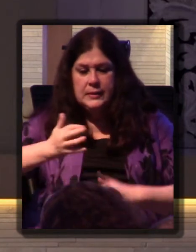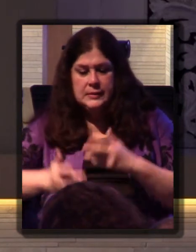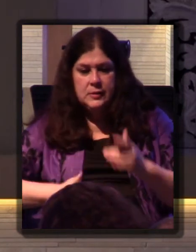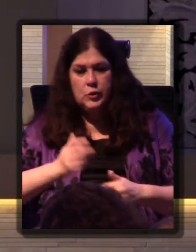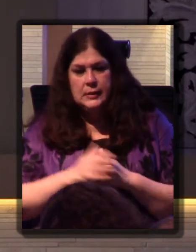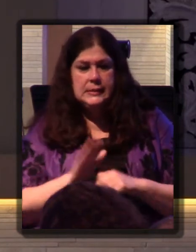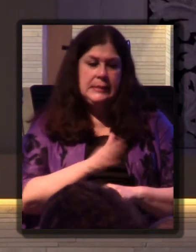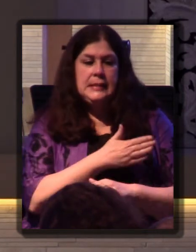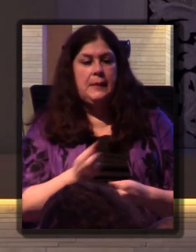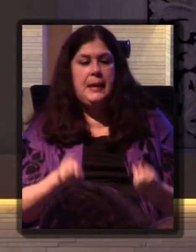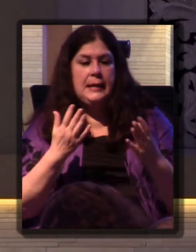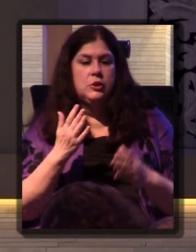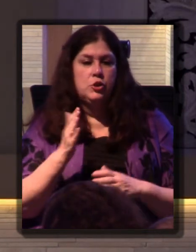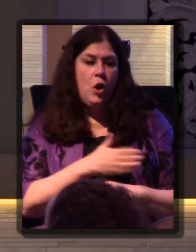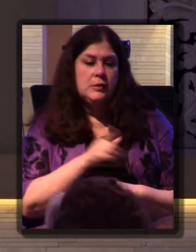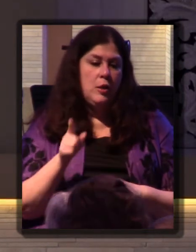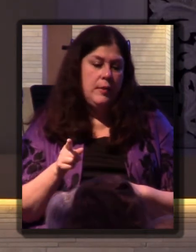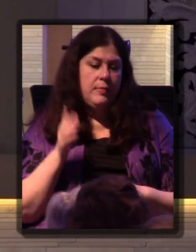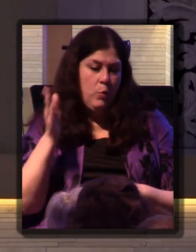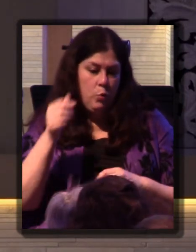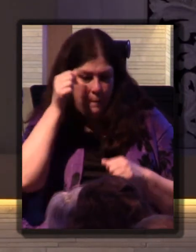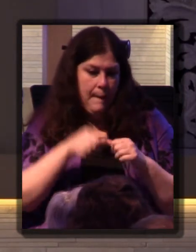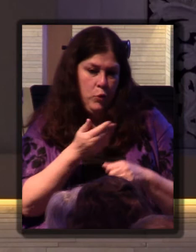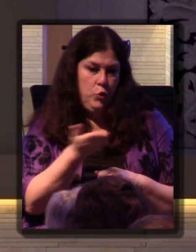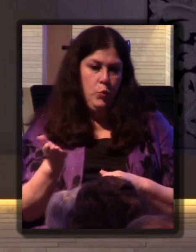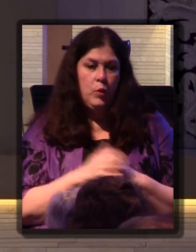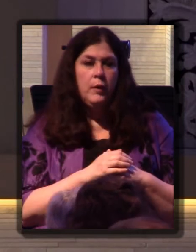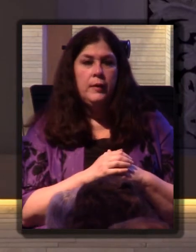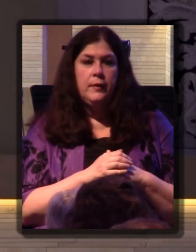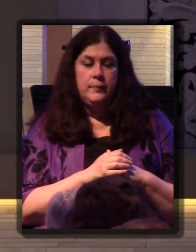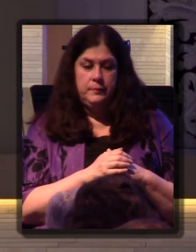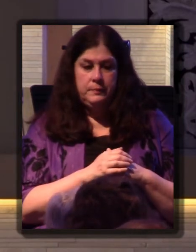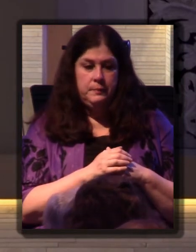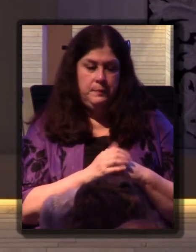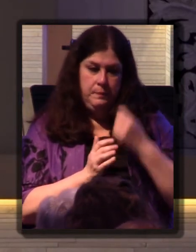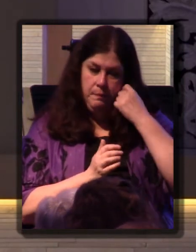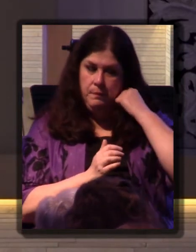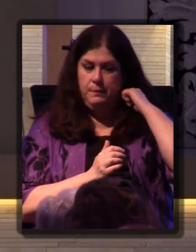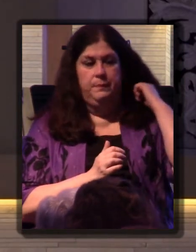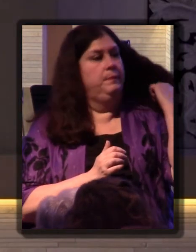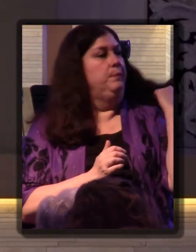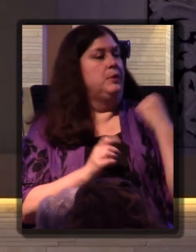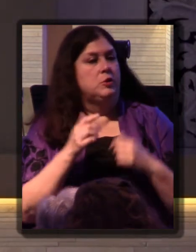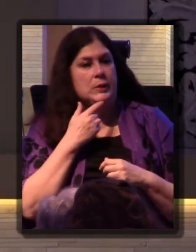skillfully. Sing many songs that you may be remembered. And so he says